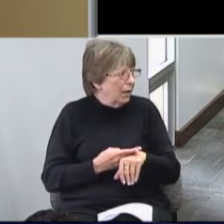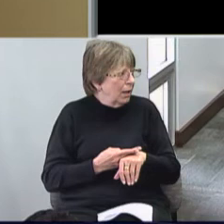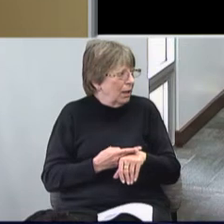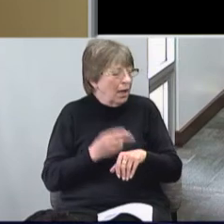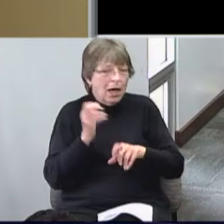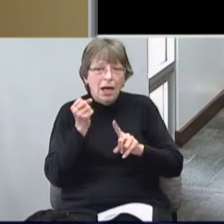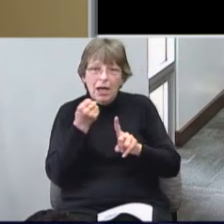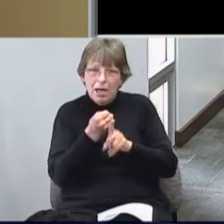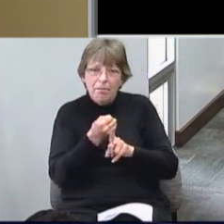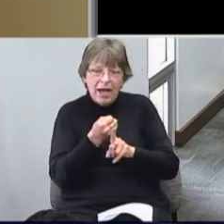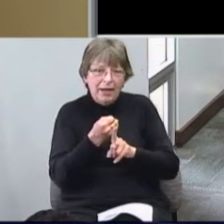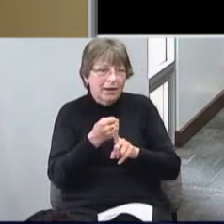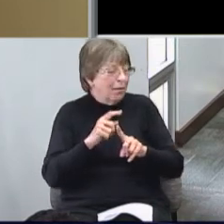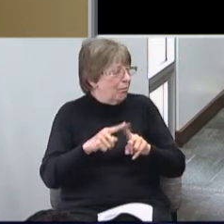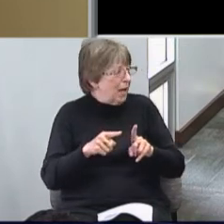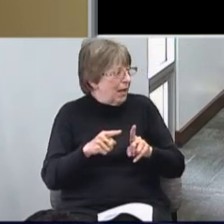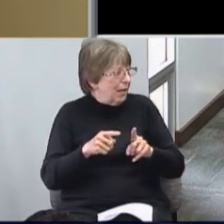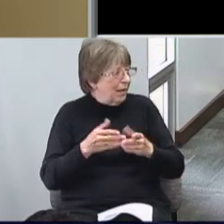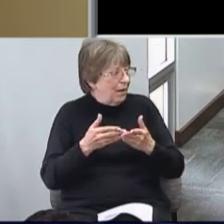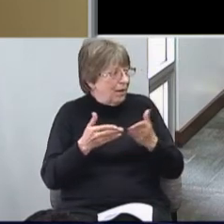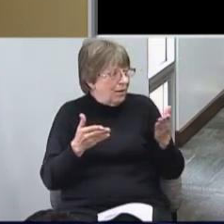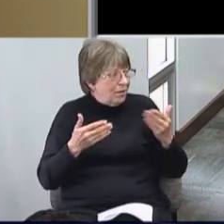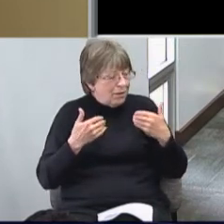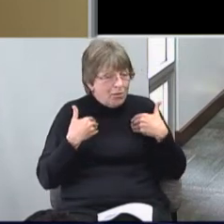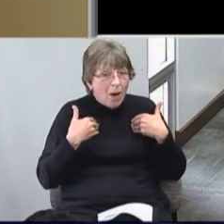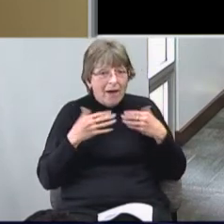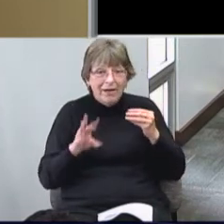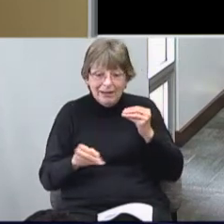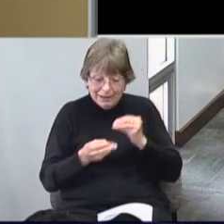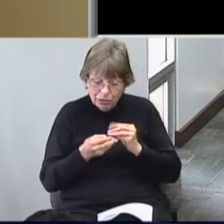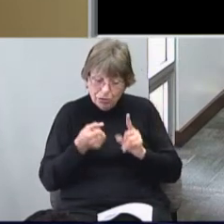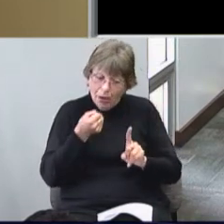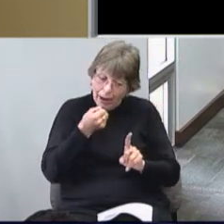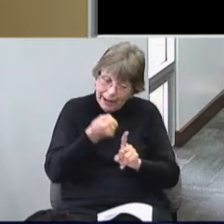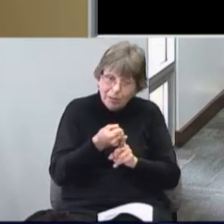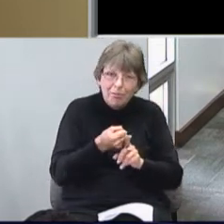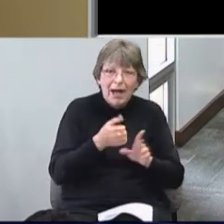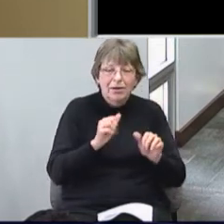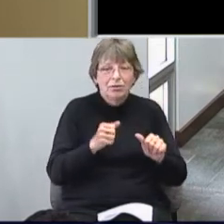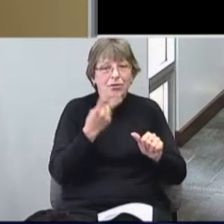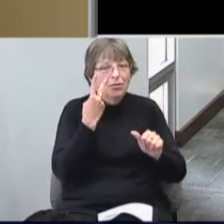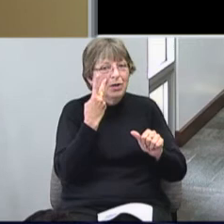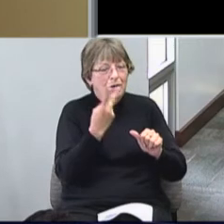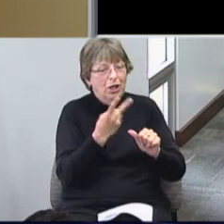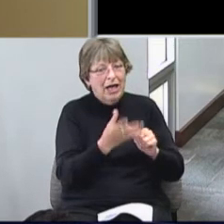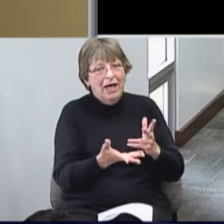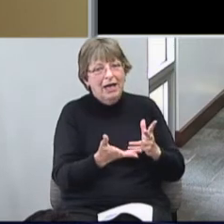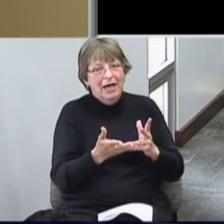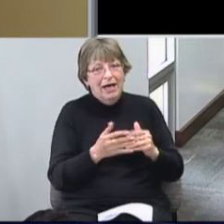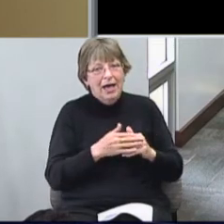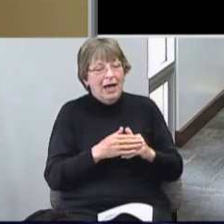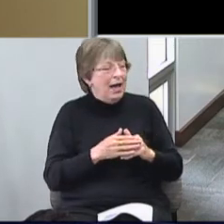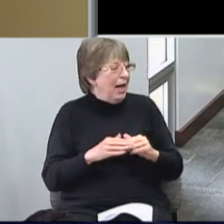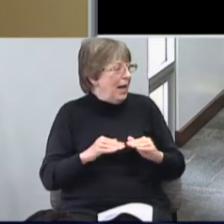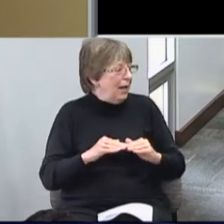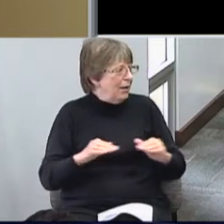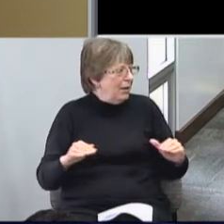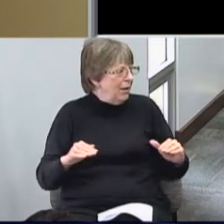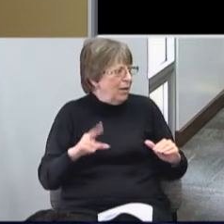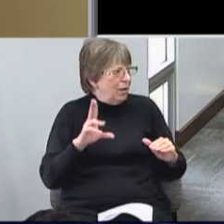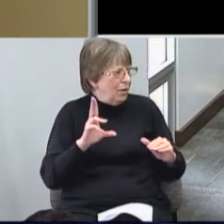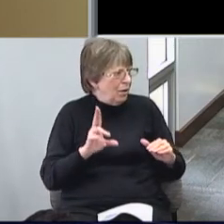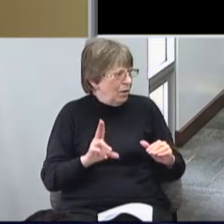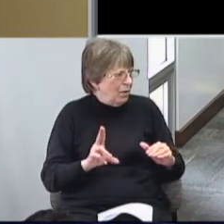impacts, but you all have a lot of other impacts you can look at. And your threshold for review is no prudent and